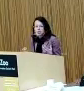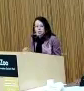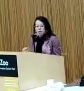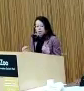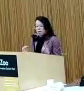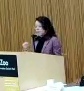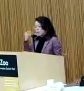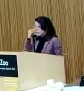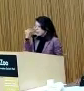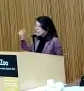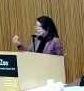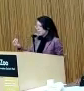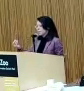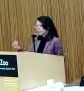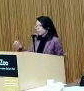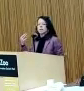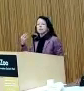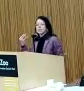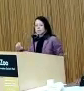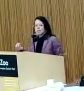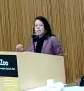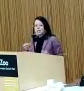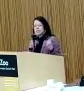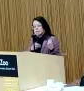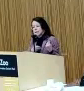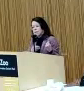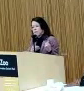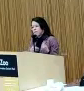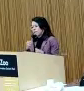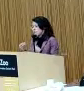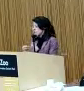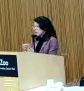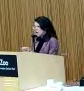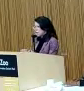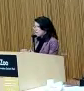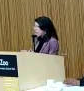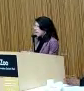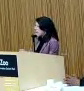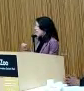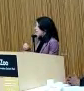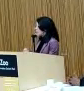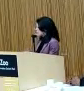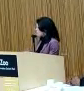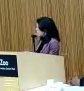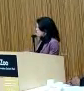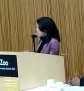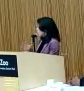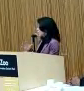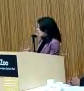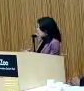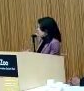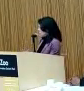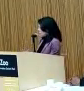obvious um and easily perceptible disabilities this type of verification need not be provided it's only